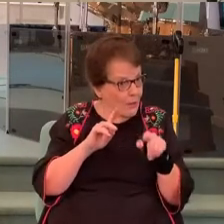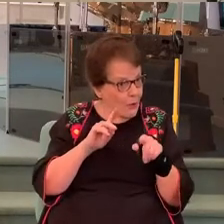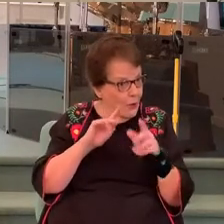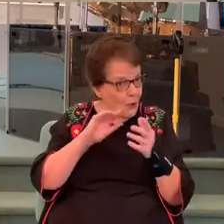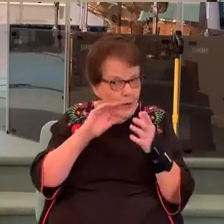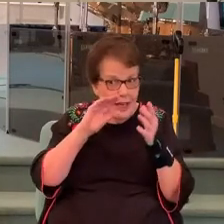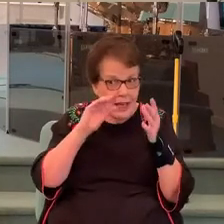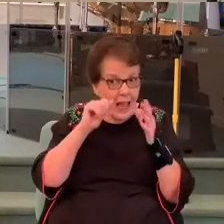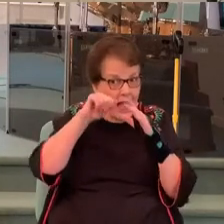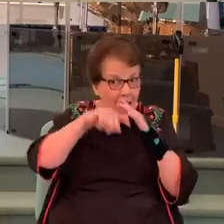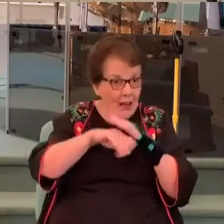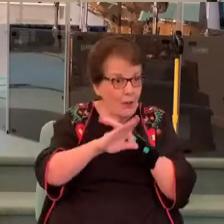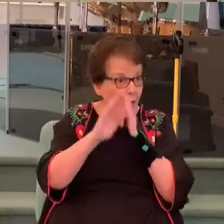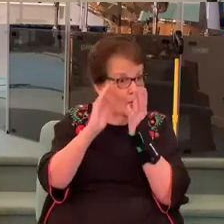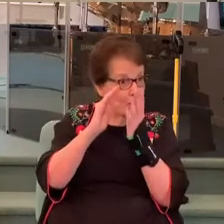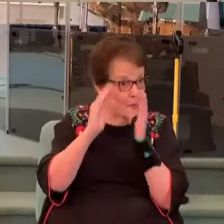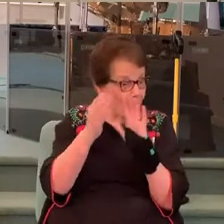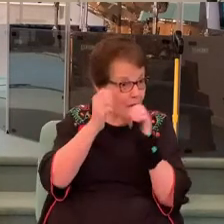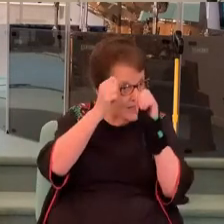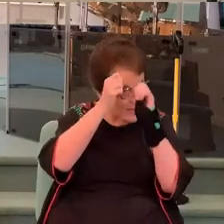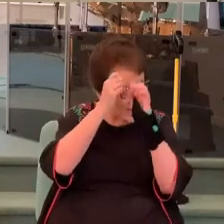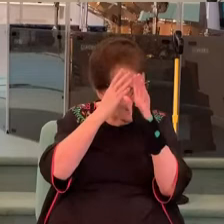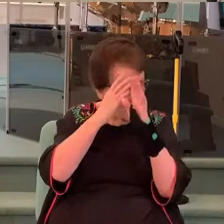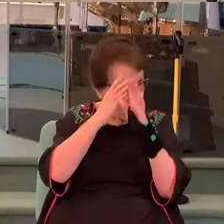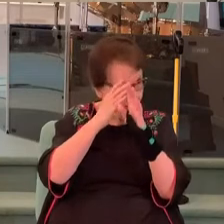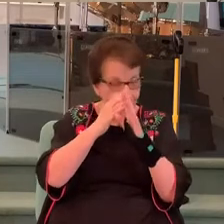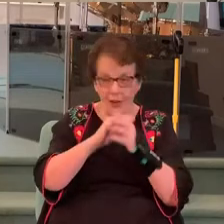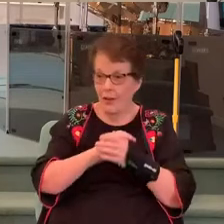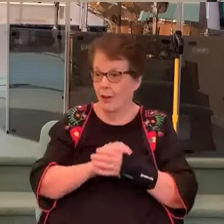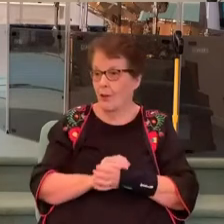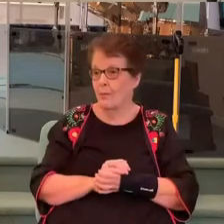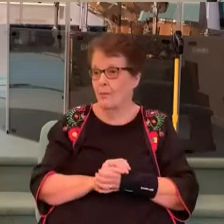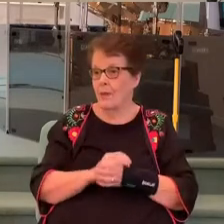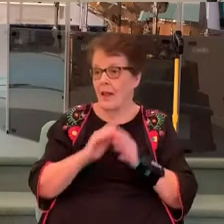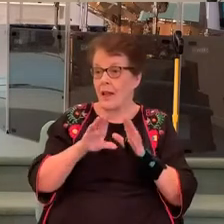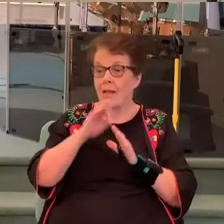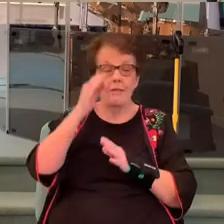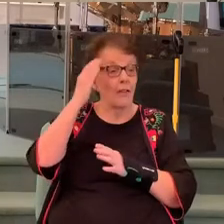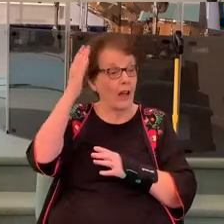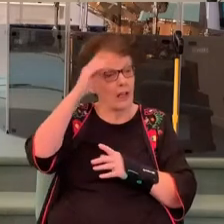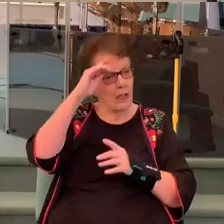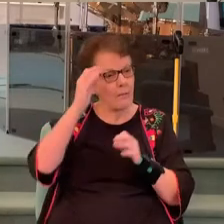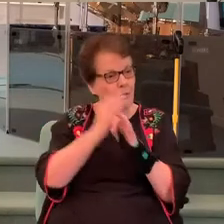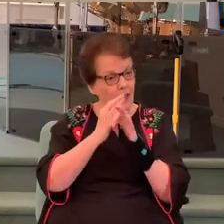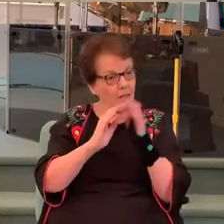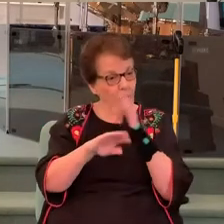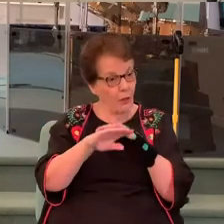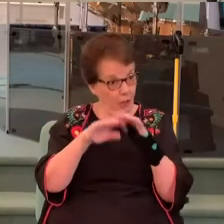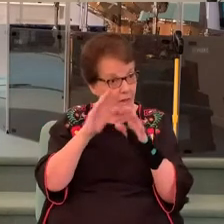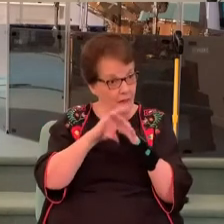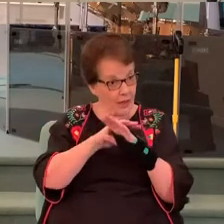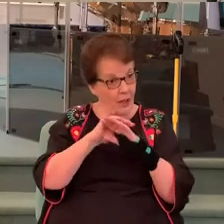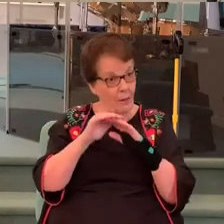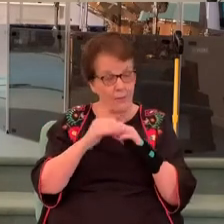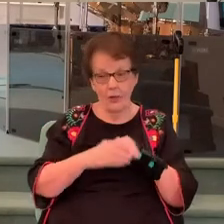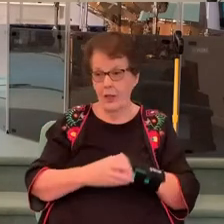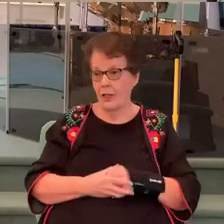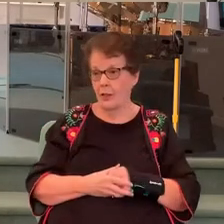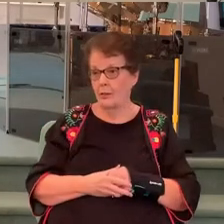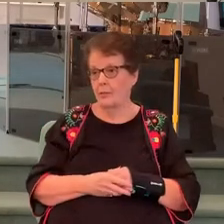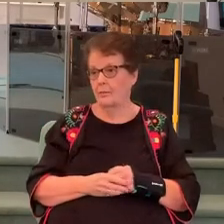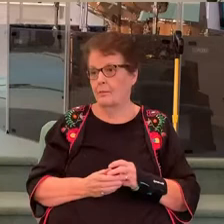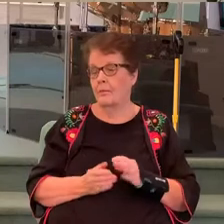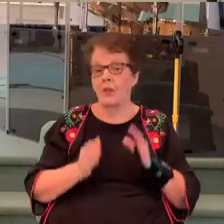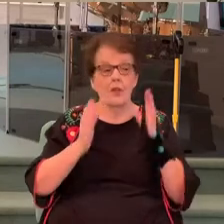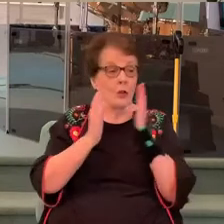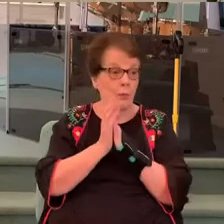Father and to find him faithful and comforting and kind. So when do we pray? We pray when it's